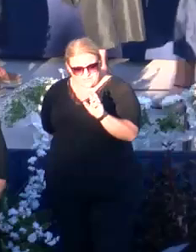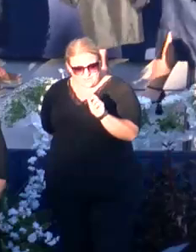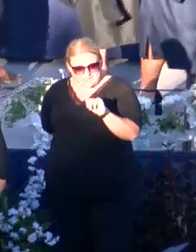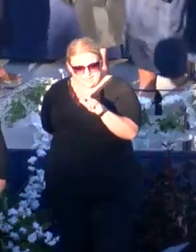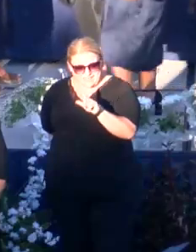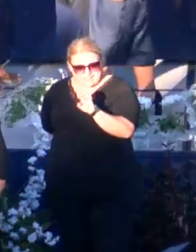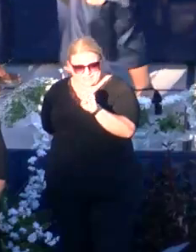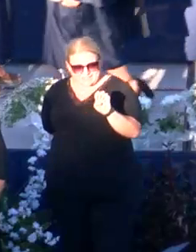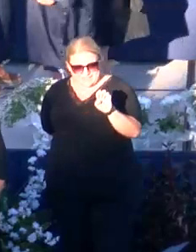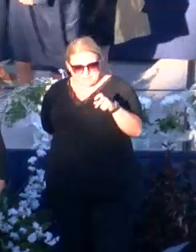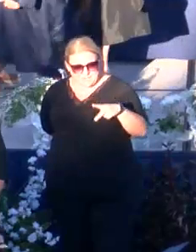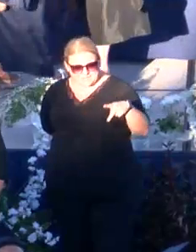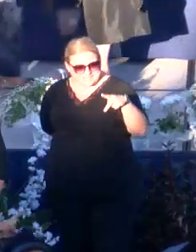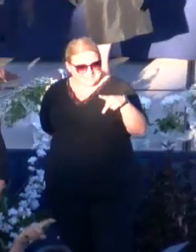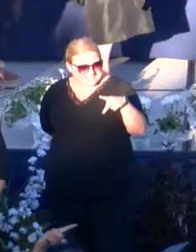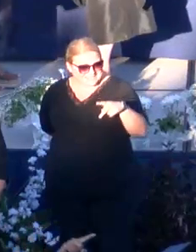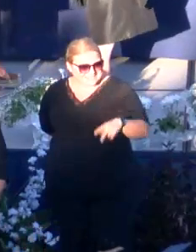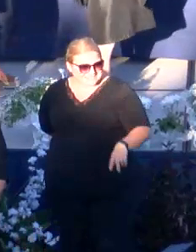Poston.